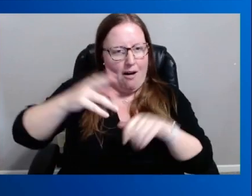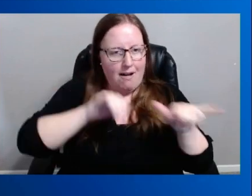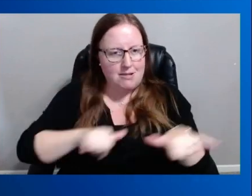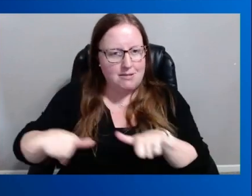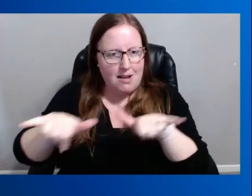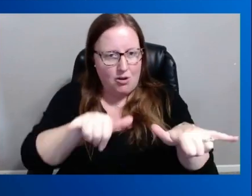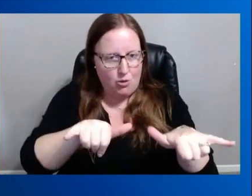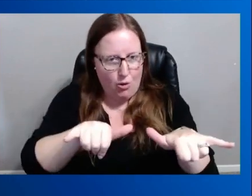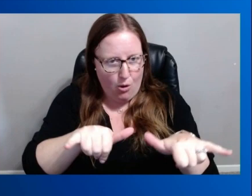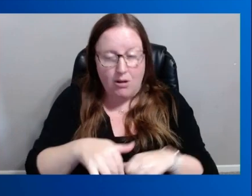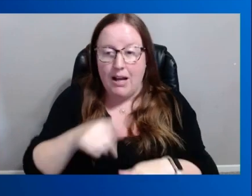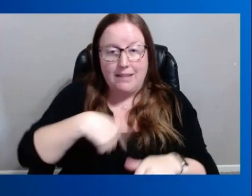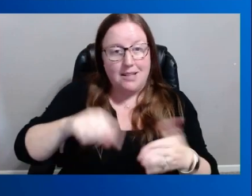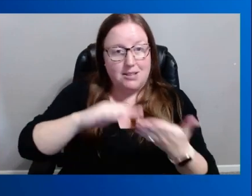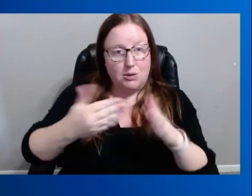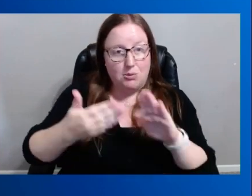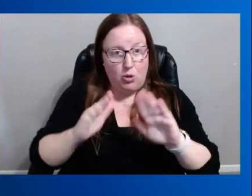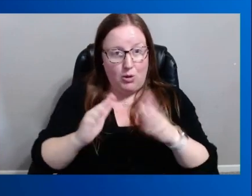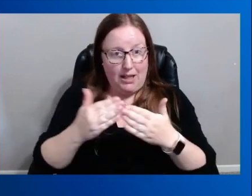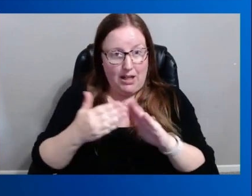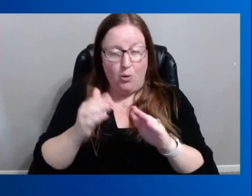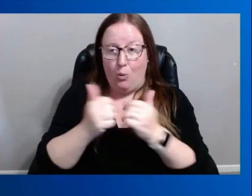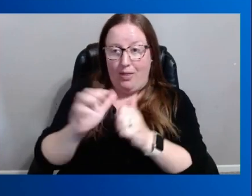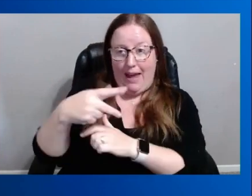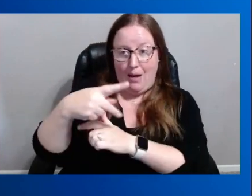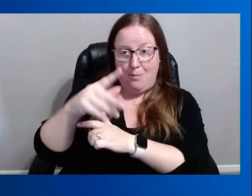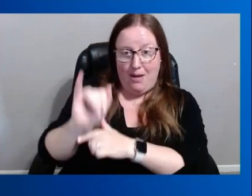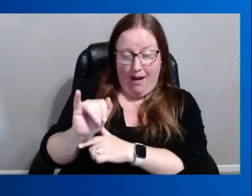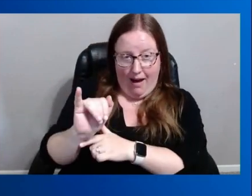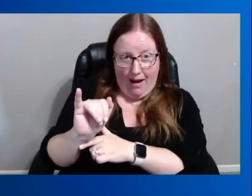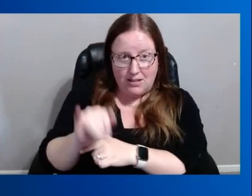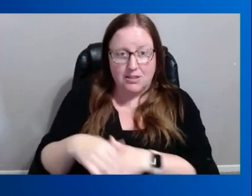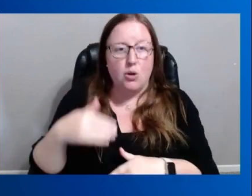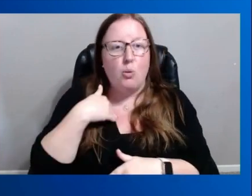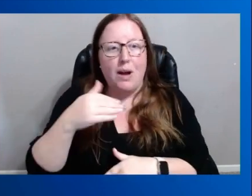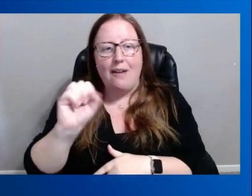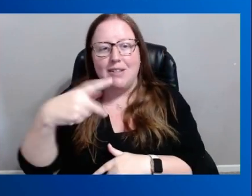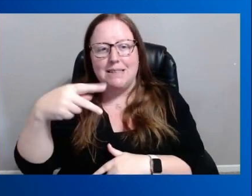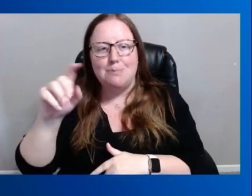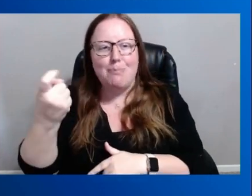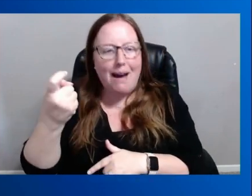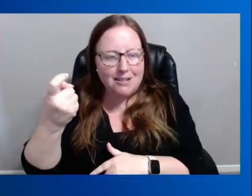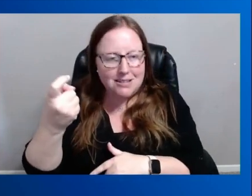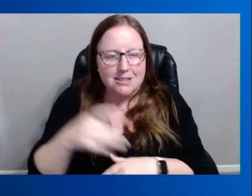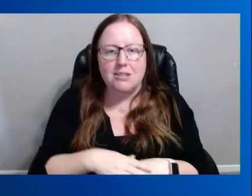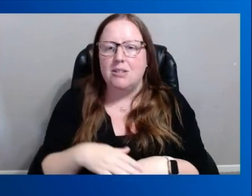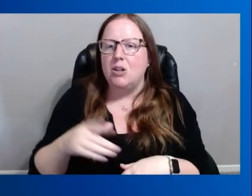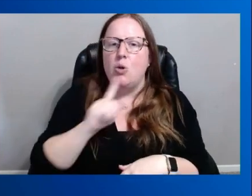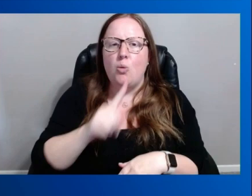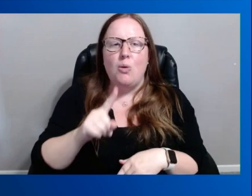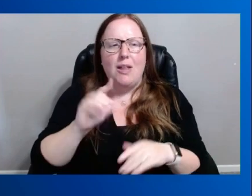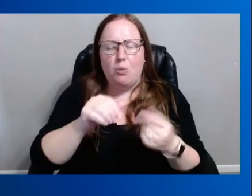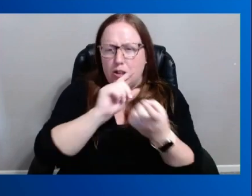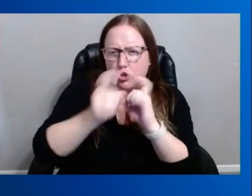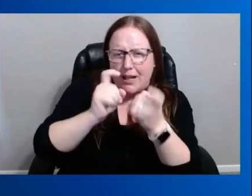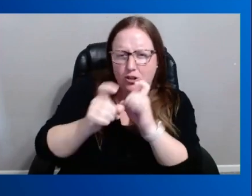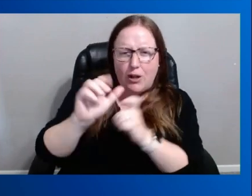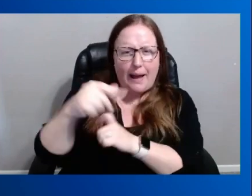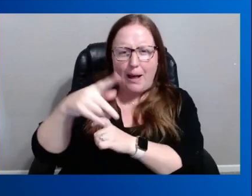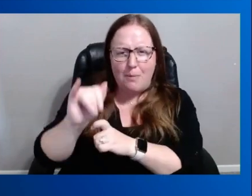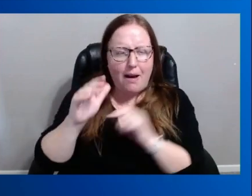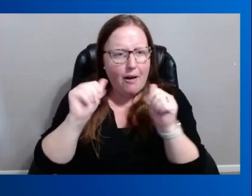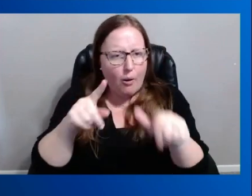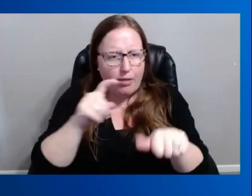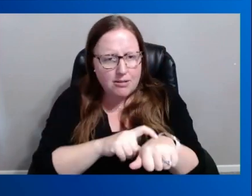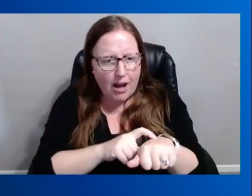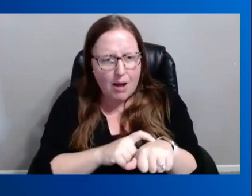as a community with APIs, that we have versioning APIs, we have specs for our APIs. We can't make breaking changes in our APIs. We need to have that